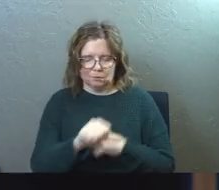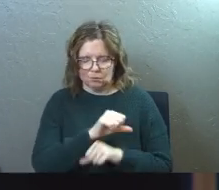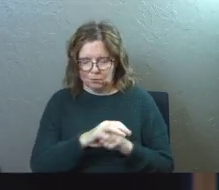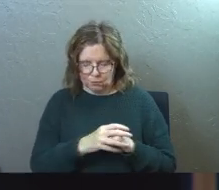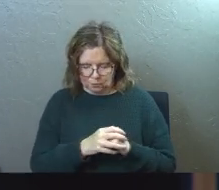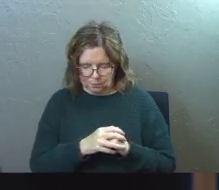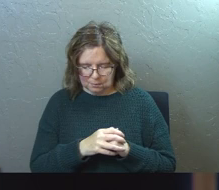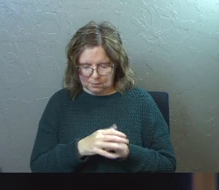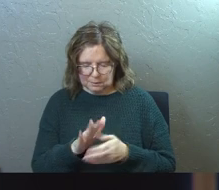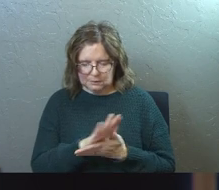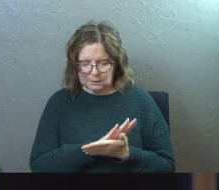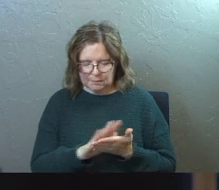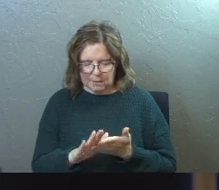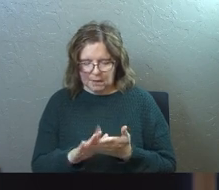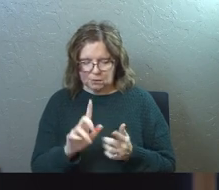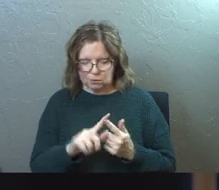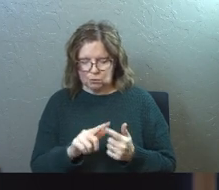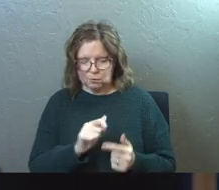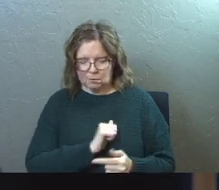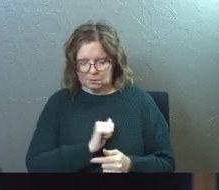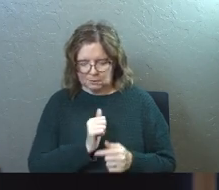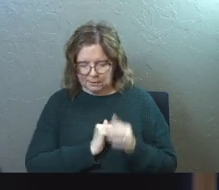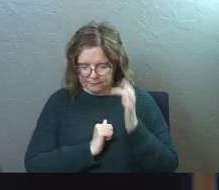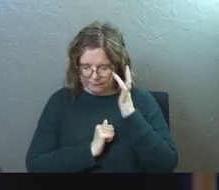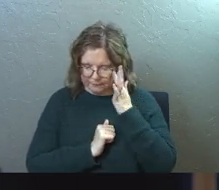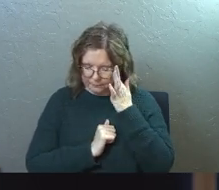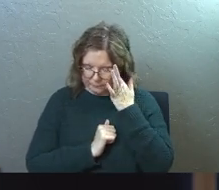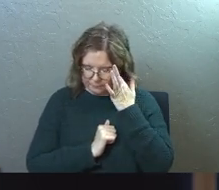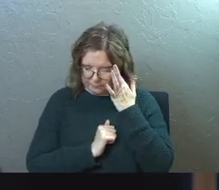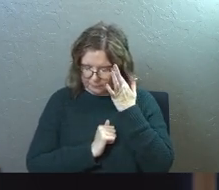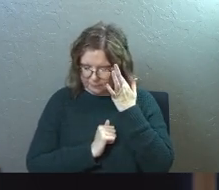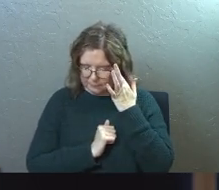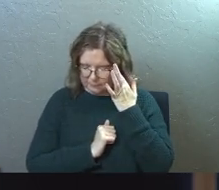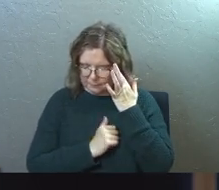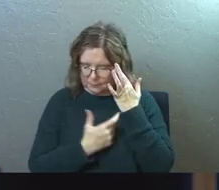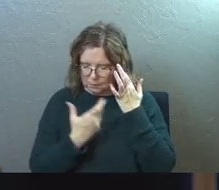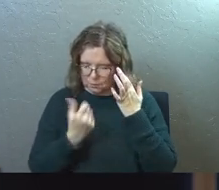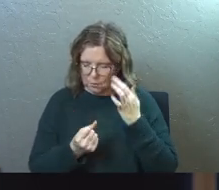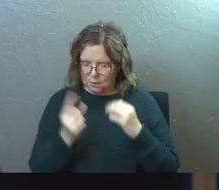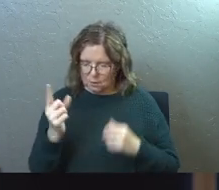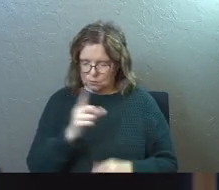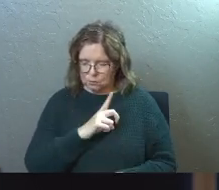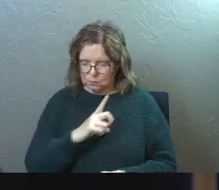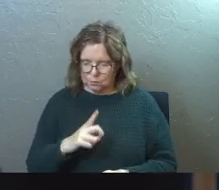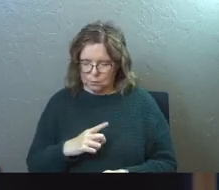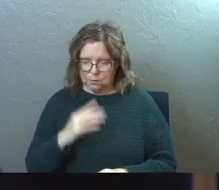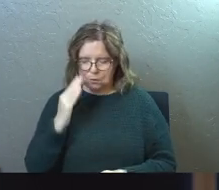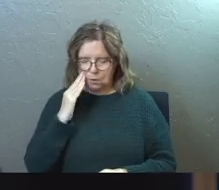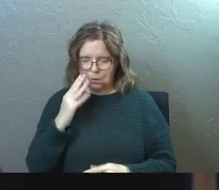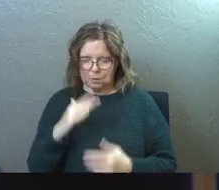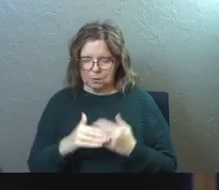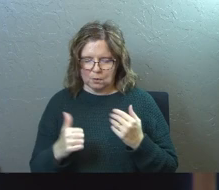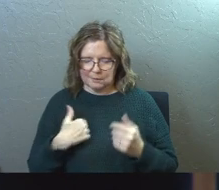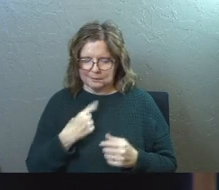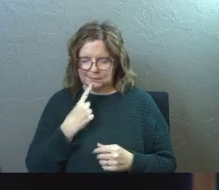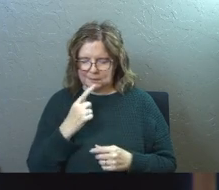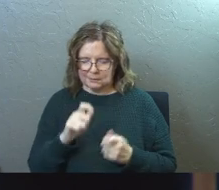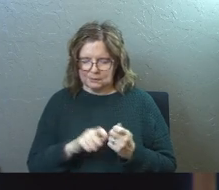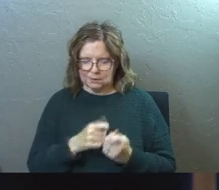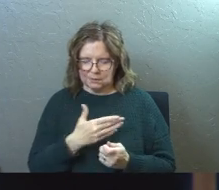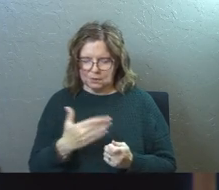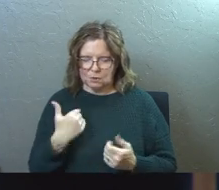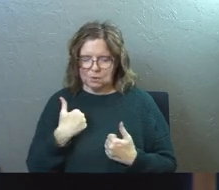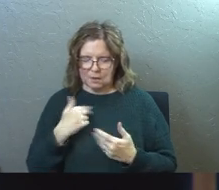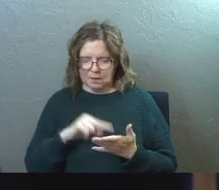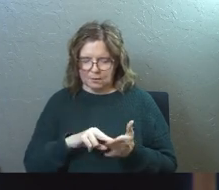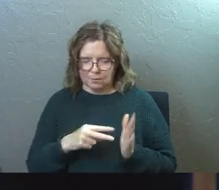another, God, to be kind and gracious toward ourselves, God, to trust you, Lord. And to know that when you call us to say certain things, God,